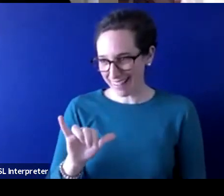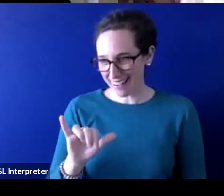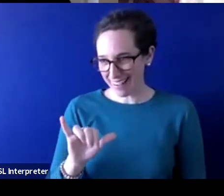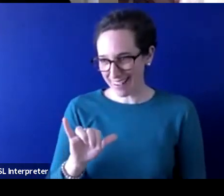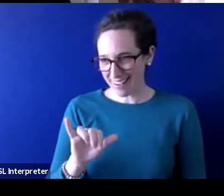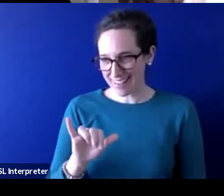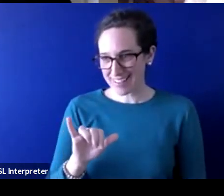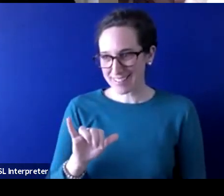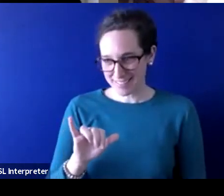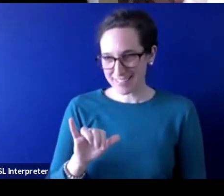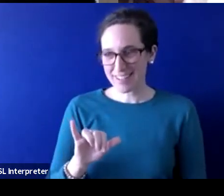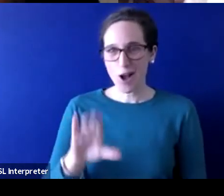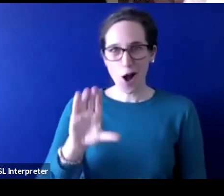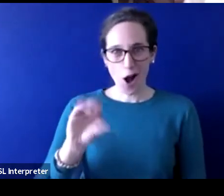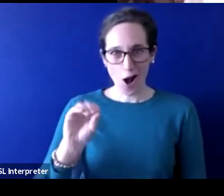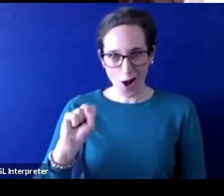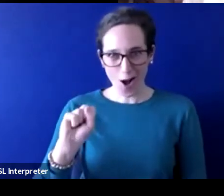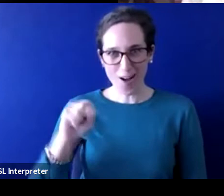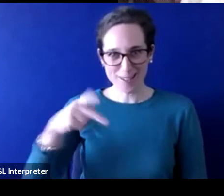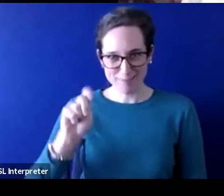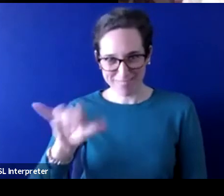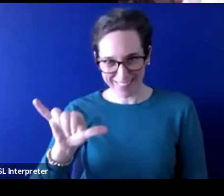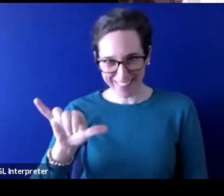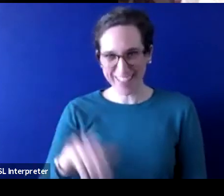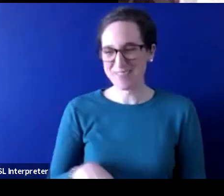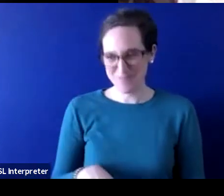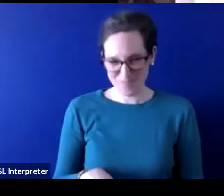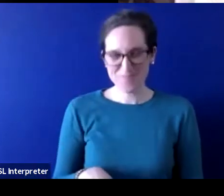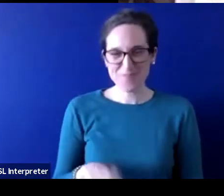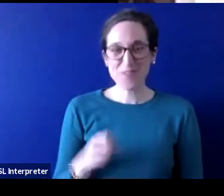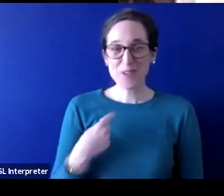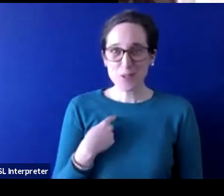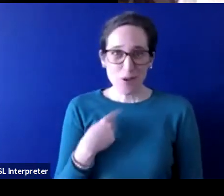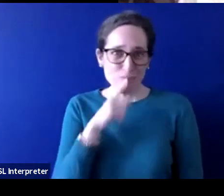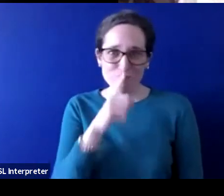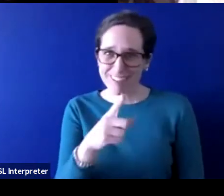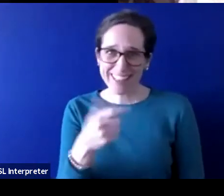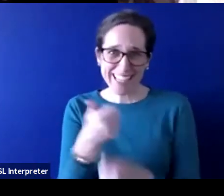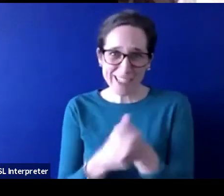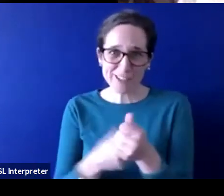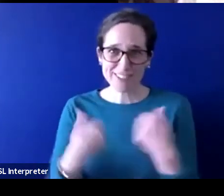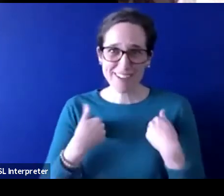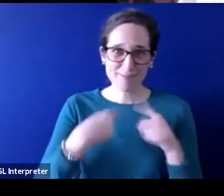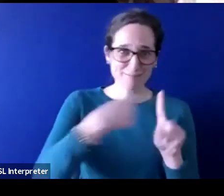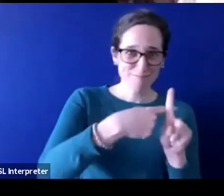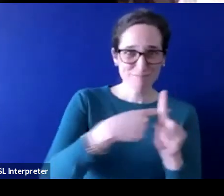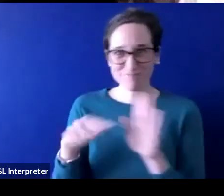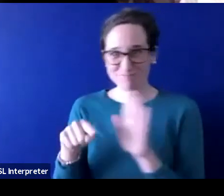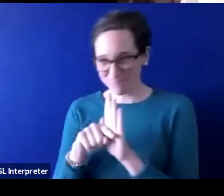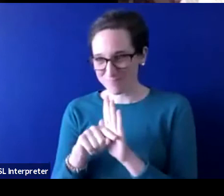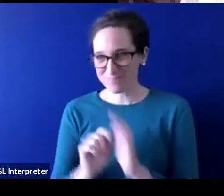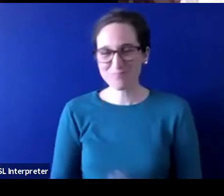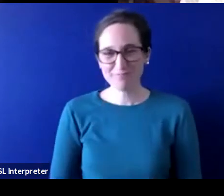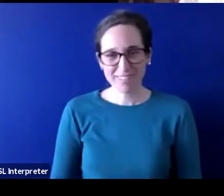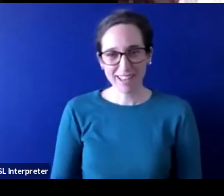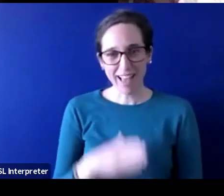in Instagram, Twitter, everything has their positive negatives. Twitter, you get everybody saying something but bashing each